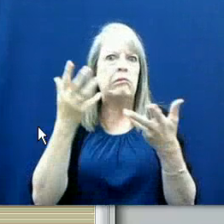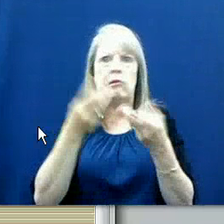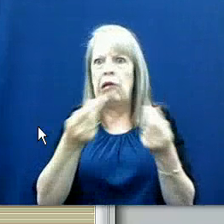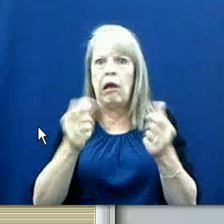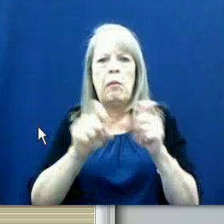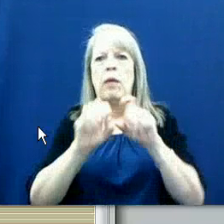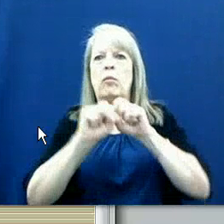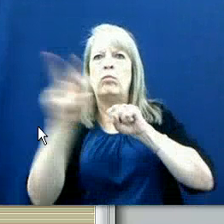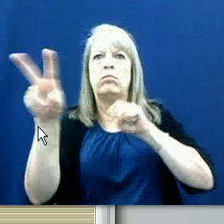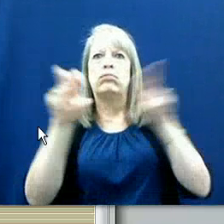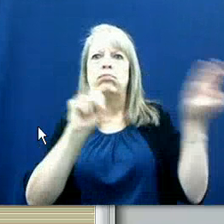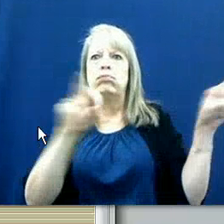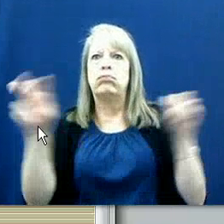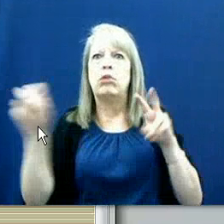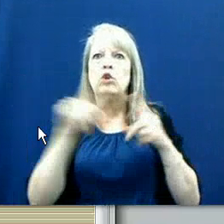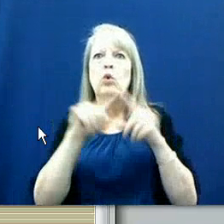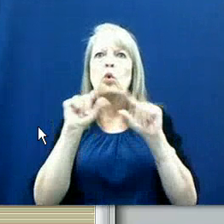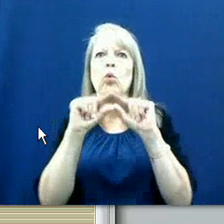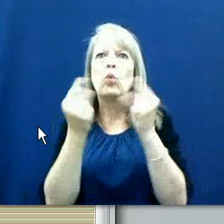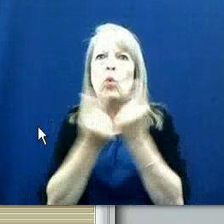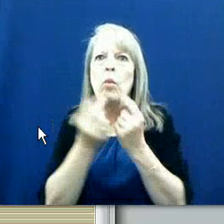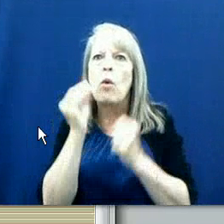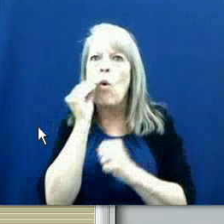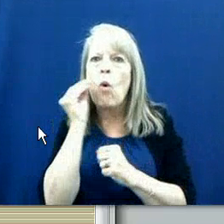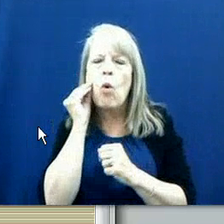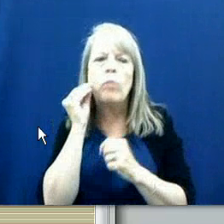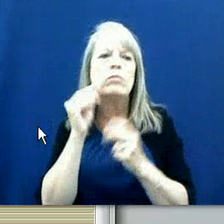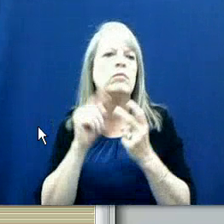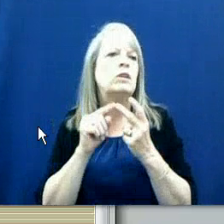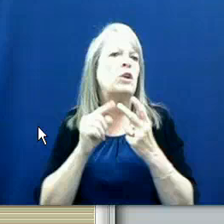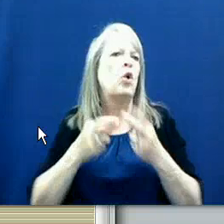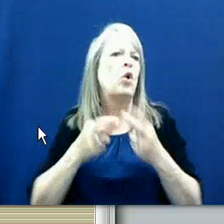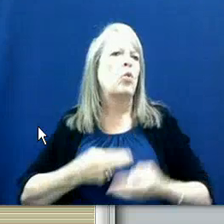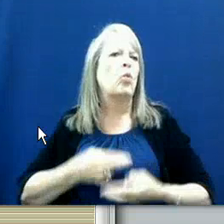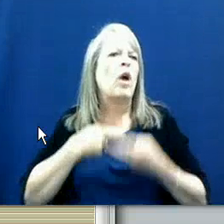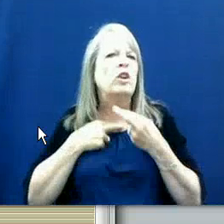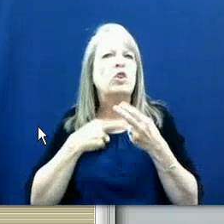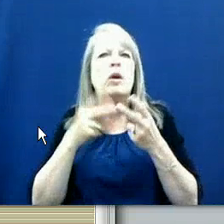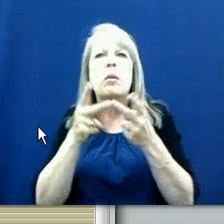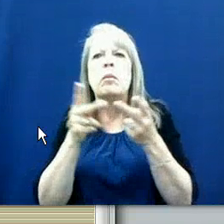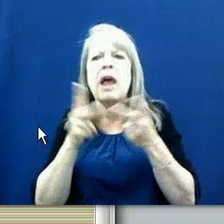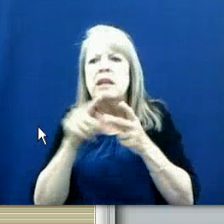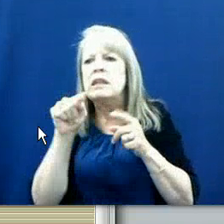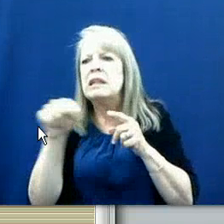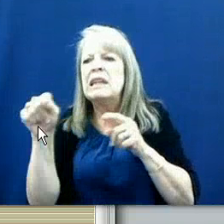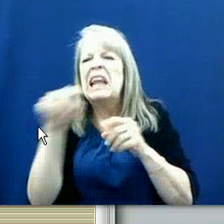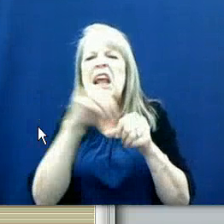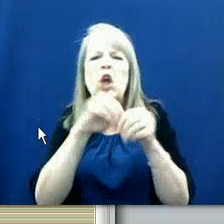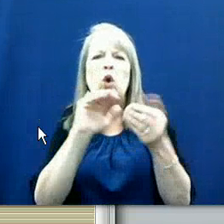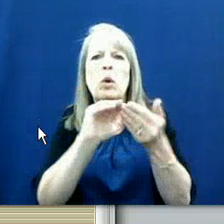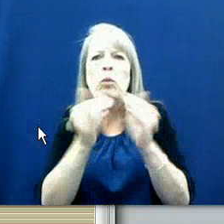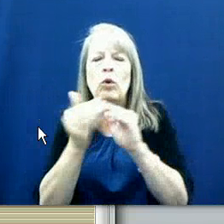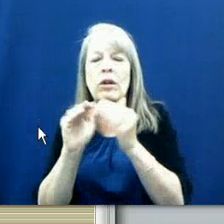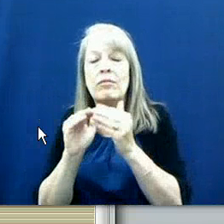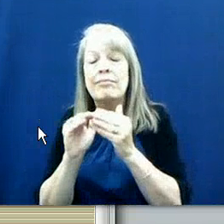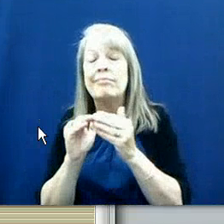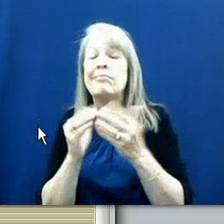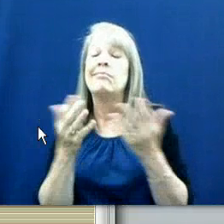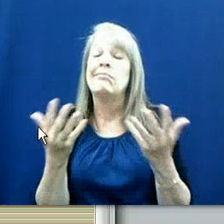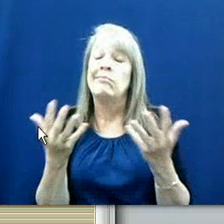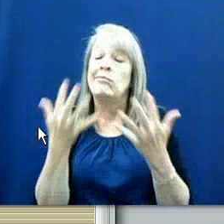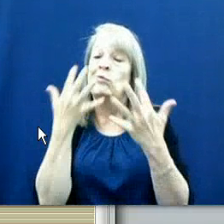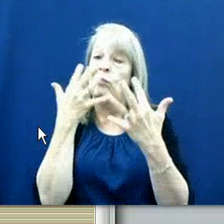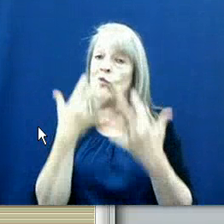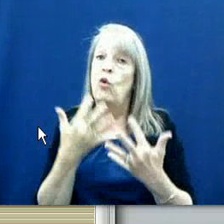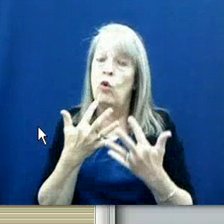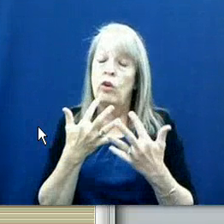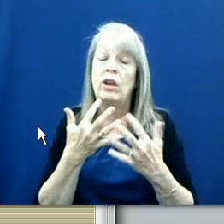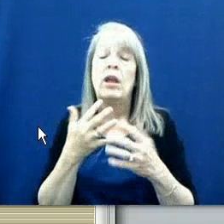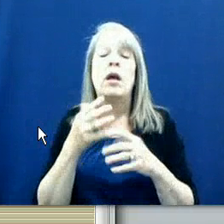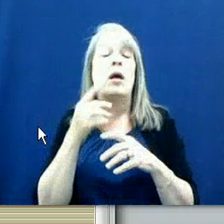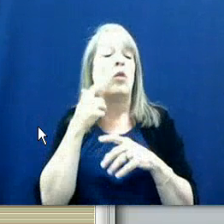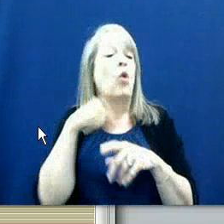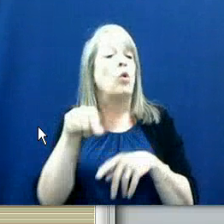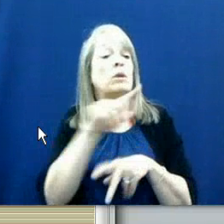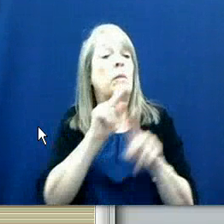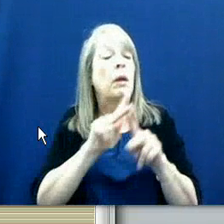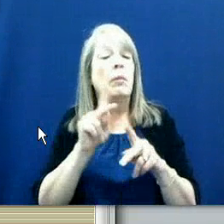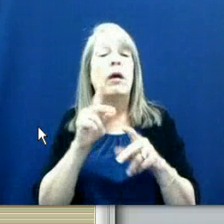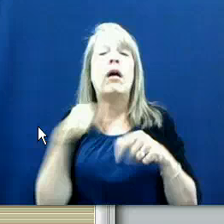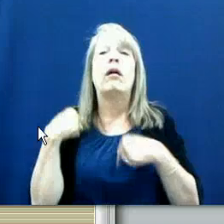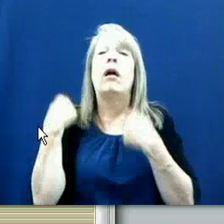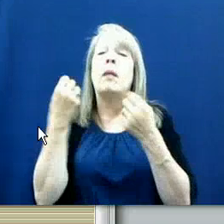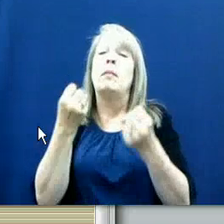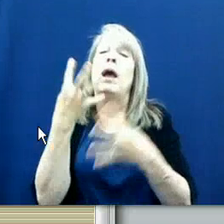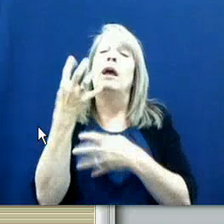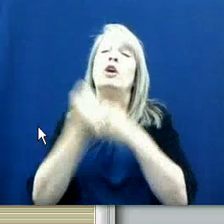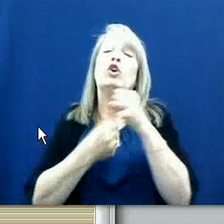group homes and residential care facilities in local communities. Unfortunately, after lifetimes living